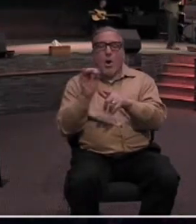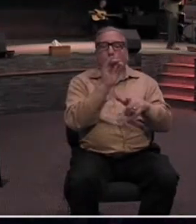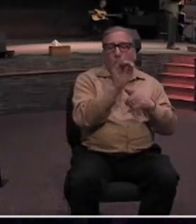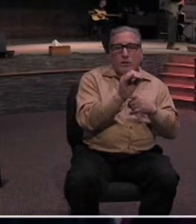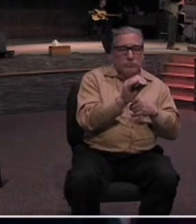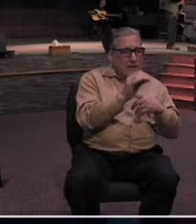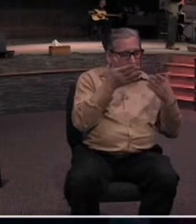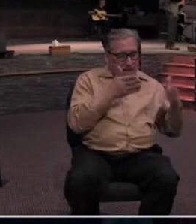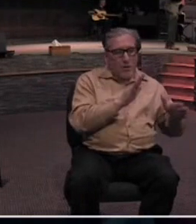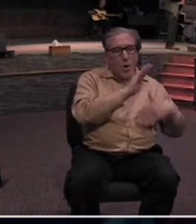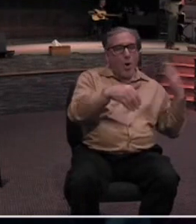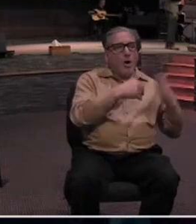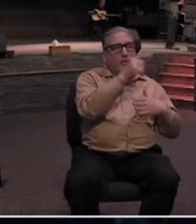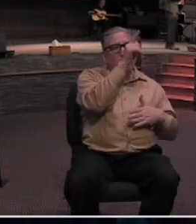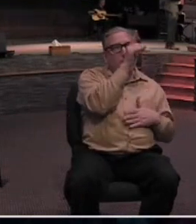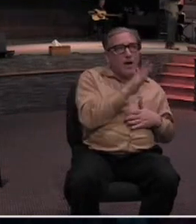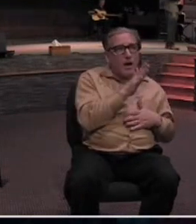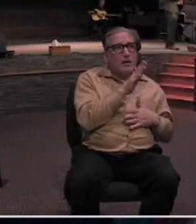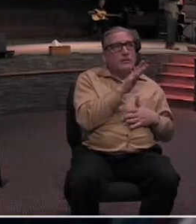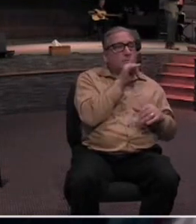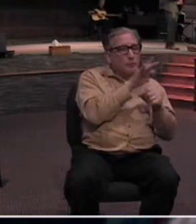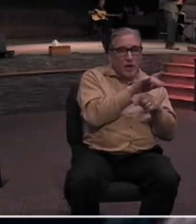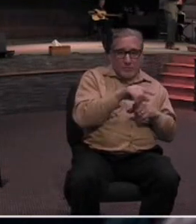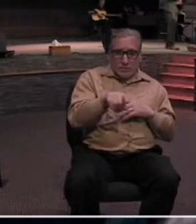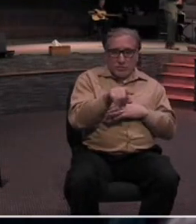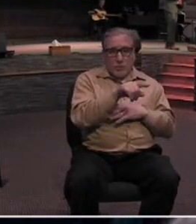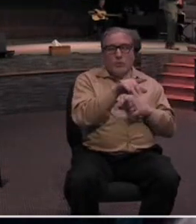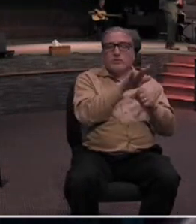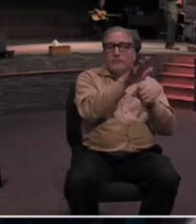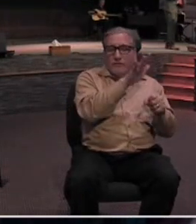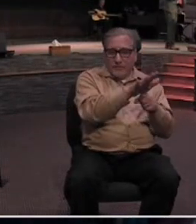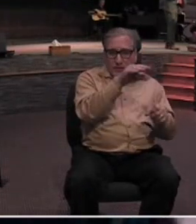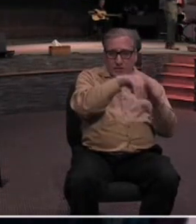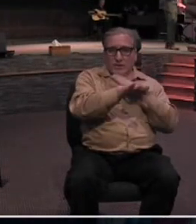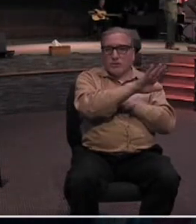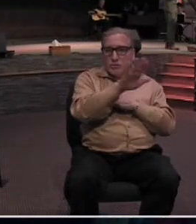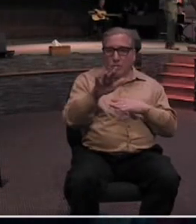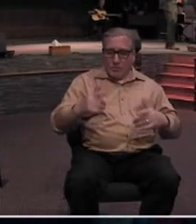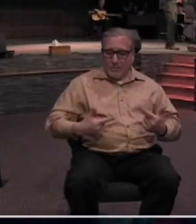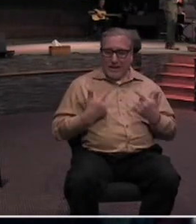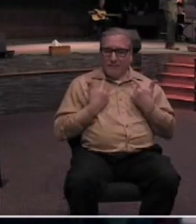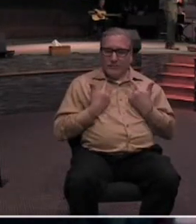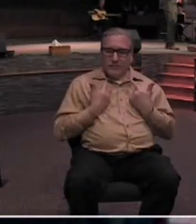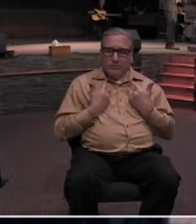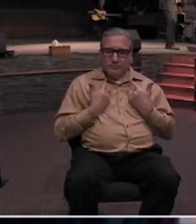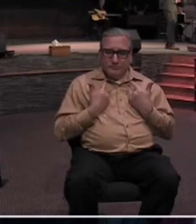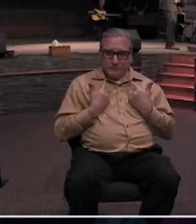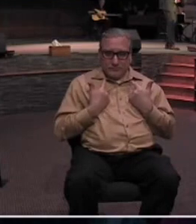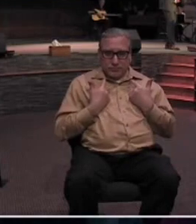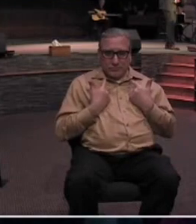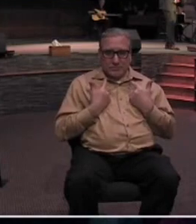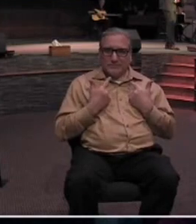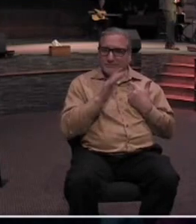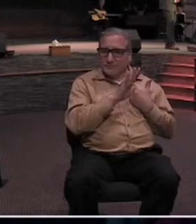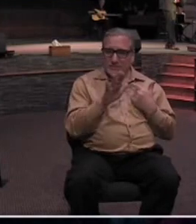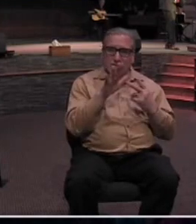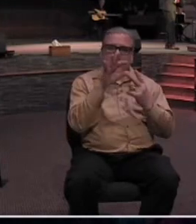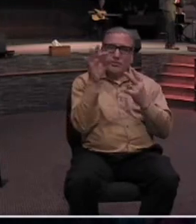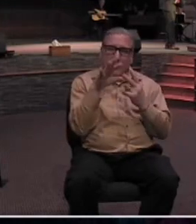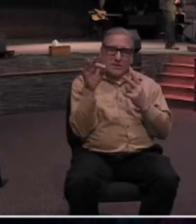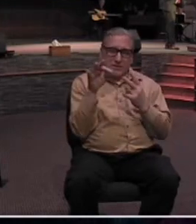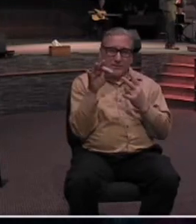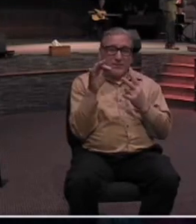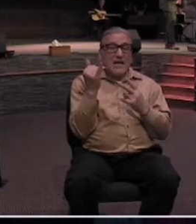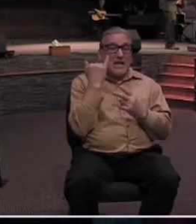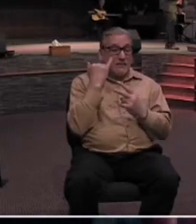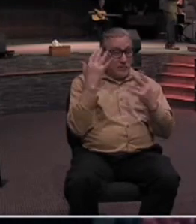be fulfilled in your life. Does anybody want all that God has for you? I come to tell somebody, if you want